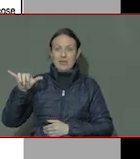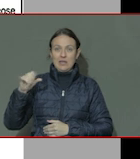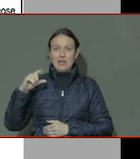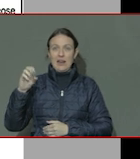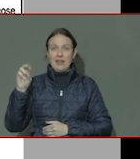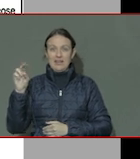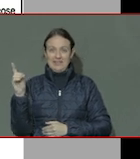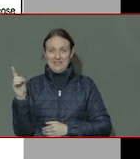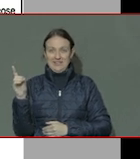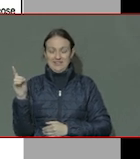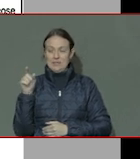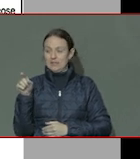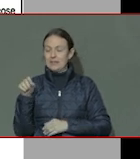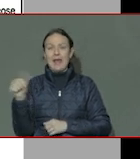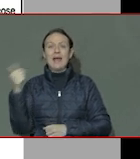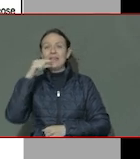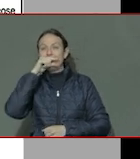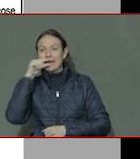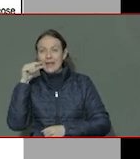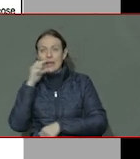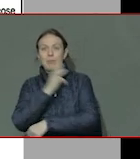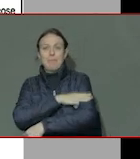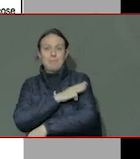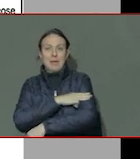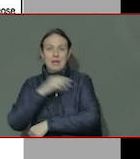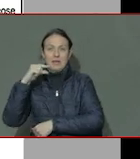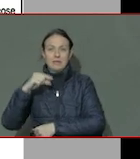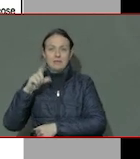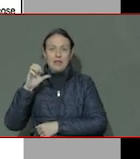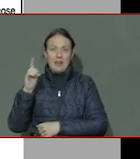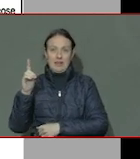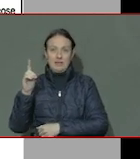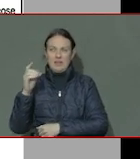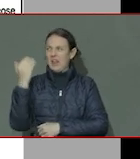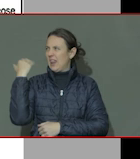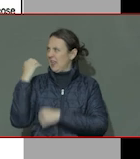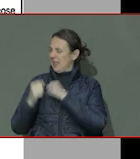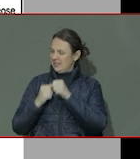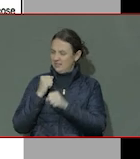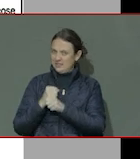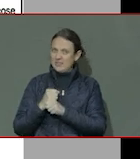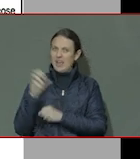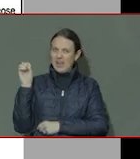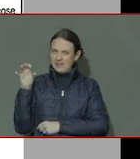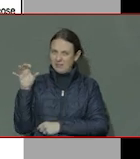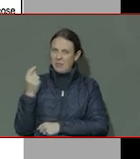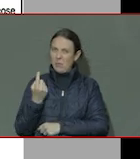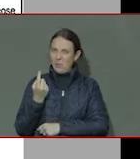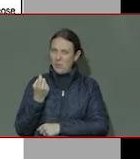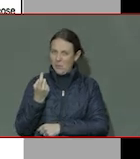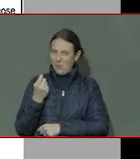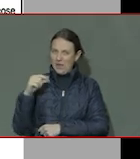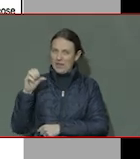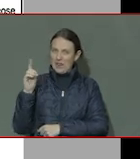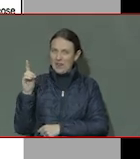that you know that's the master gland. They did ask in one of the papers last year, I think September, which gland is the